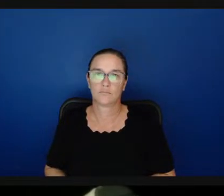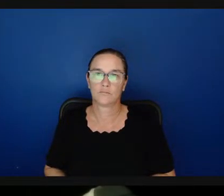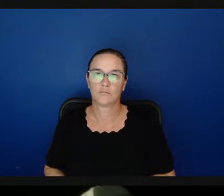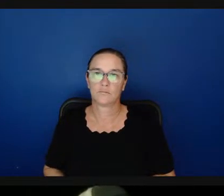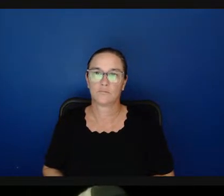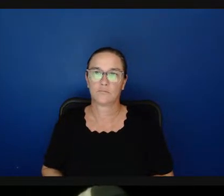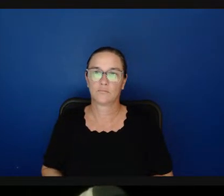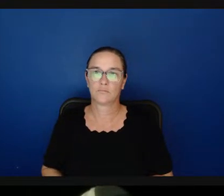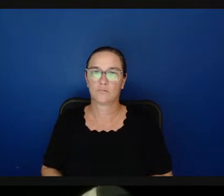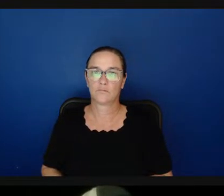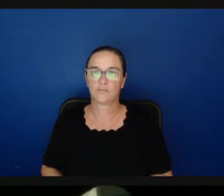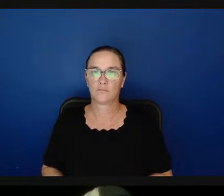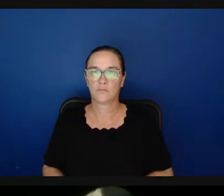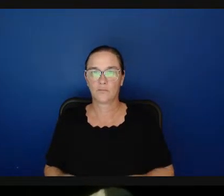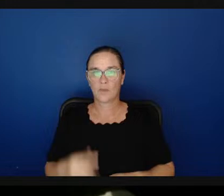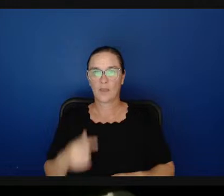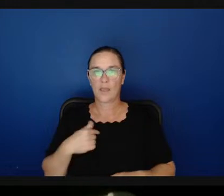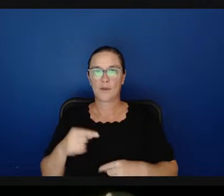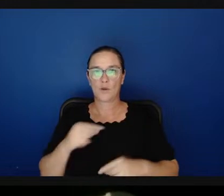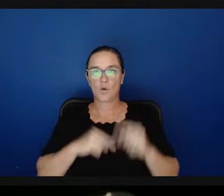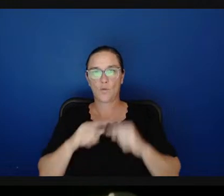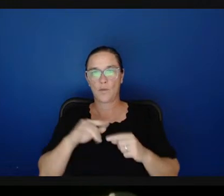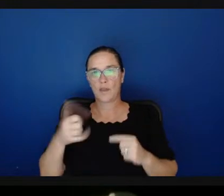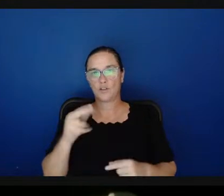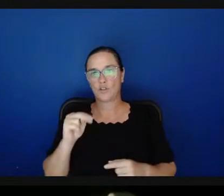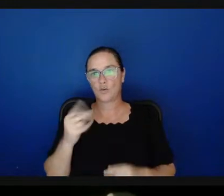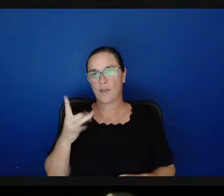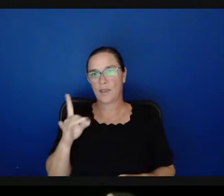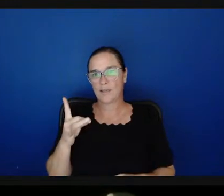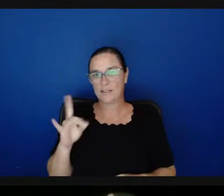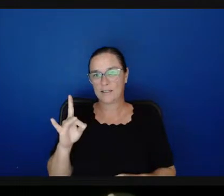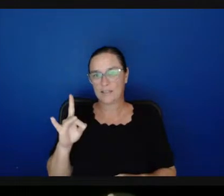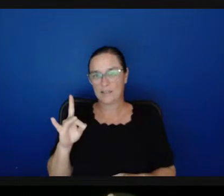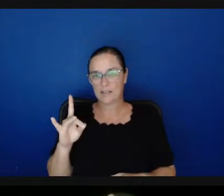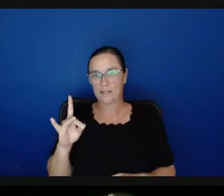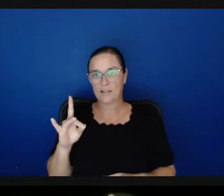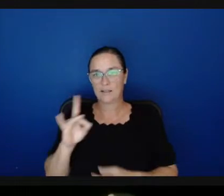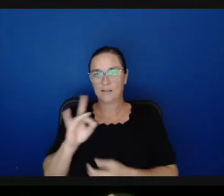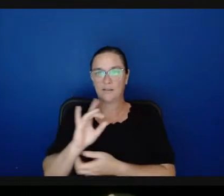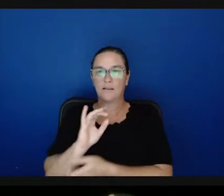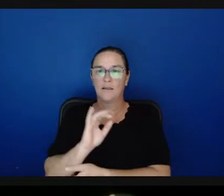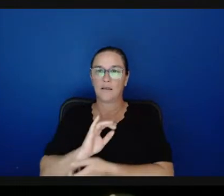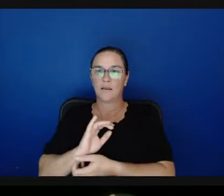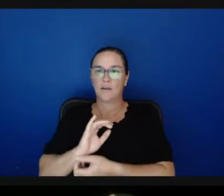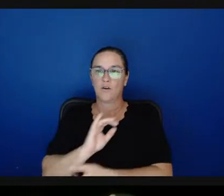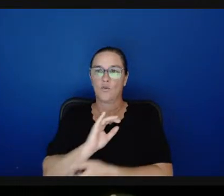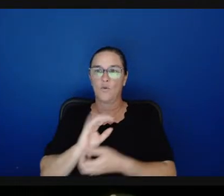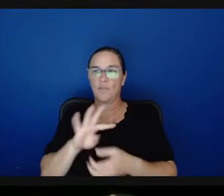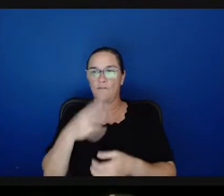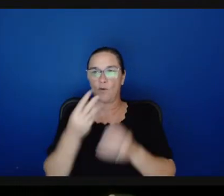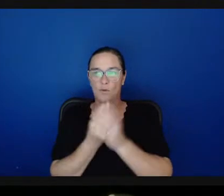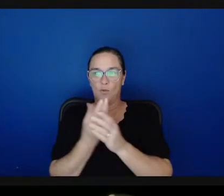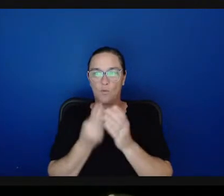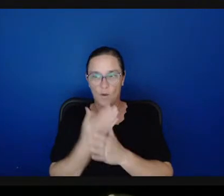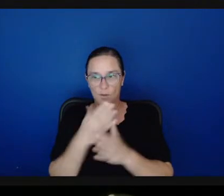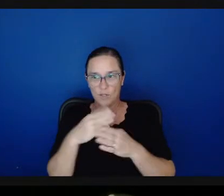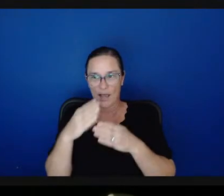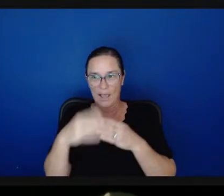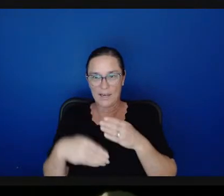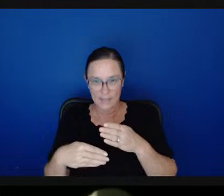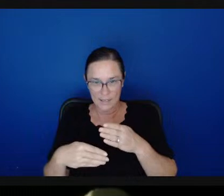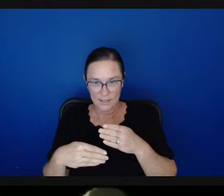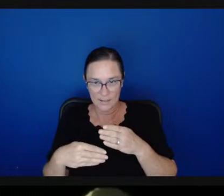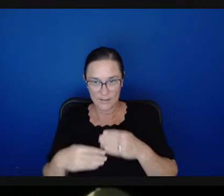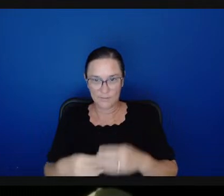So I'm going to start off back on January 18th, when episode 4 actually ended. And that's what's